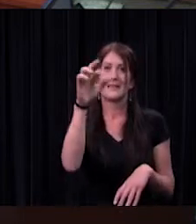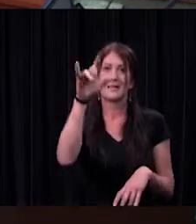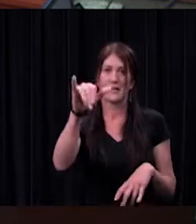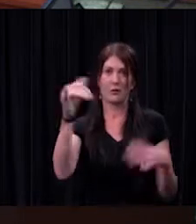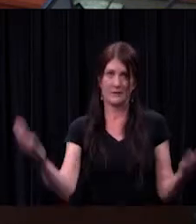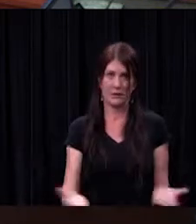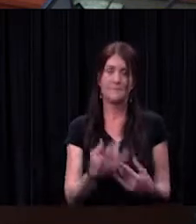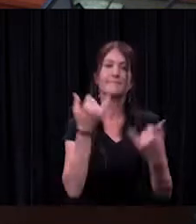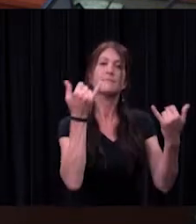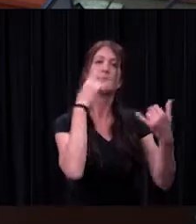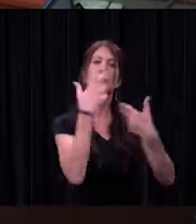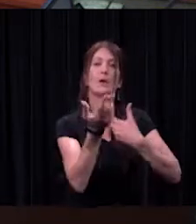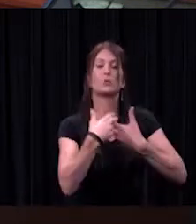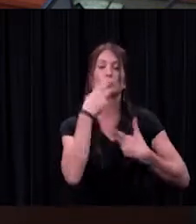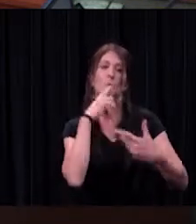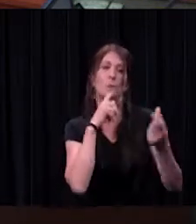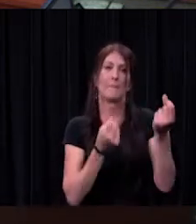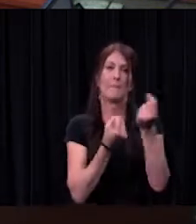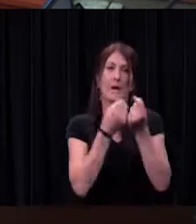Pledge of Allegiance?